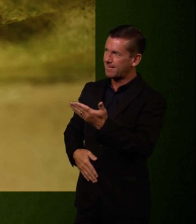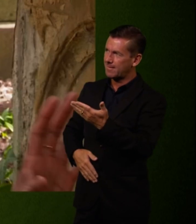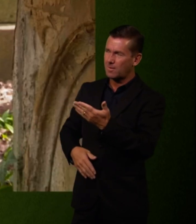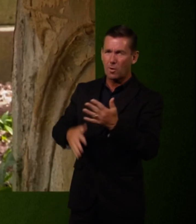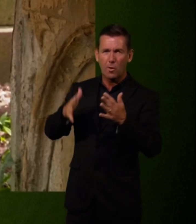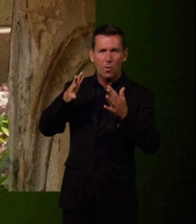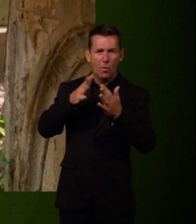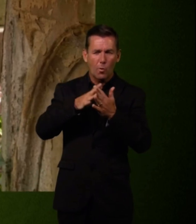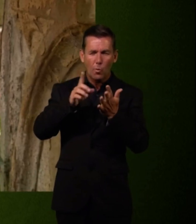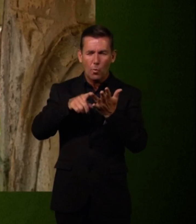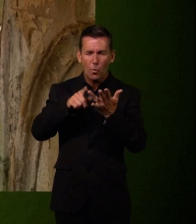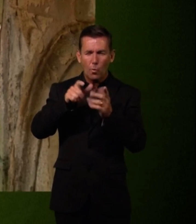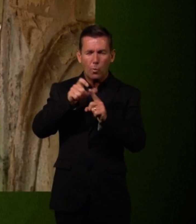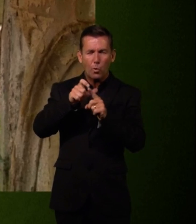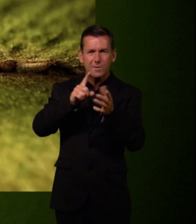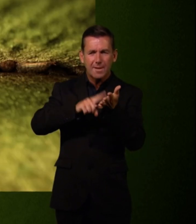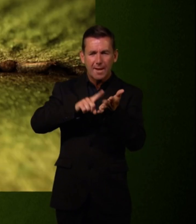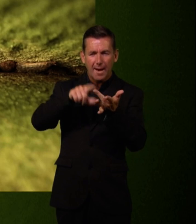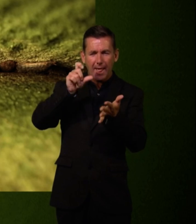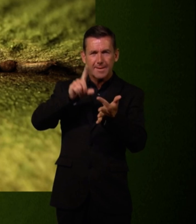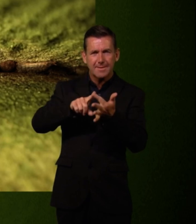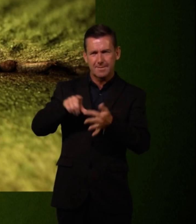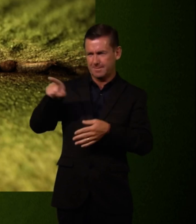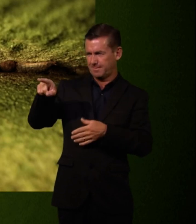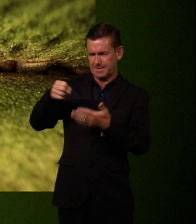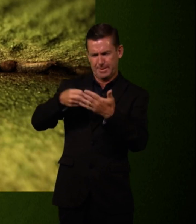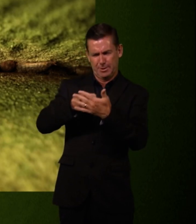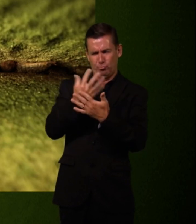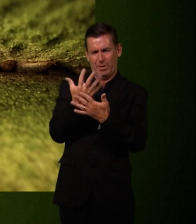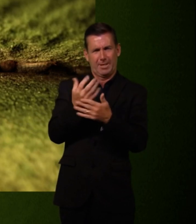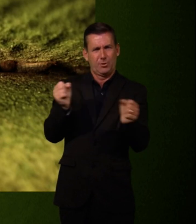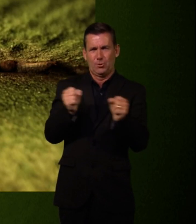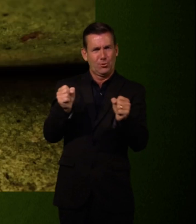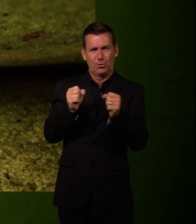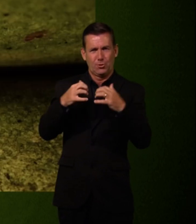here, and these ones are tucked away because it's early spring, quite cold.